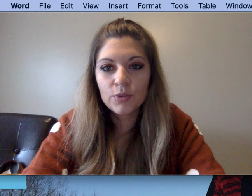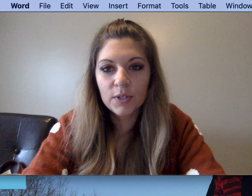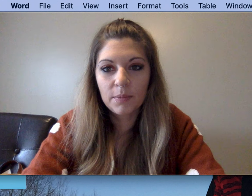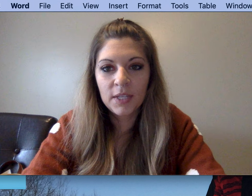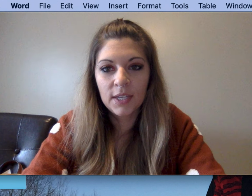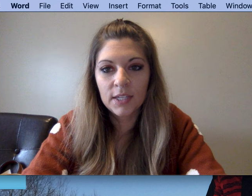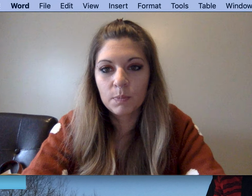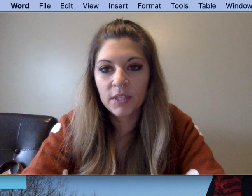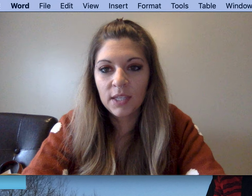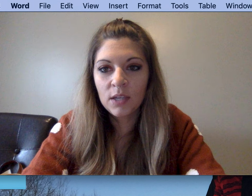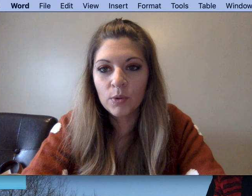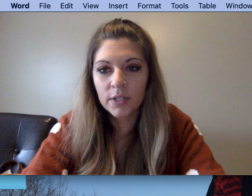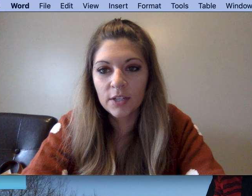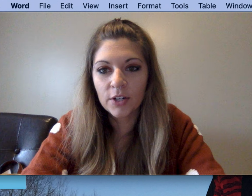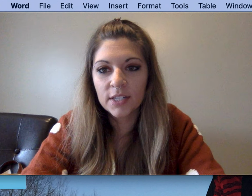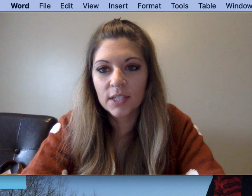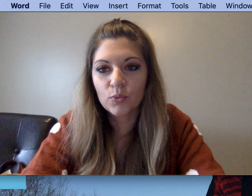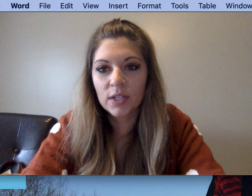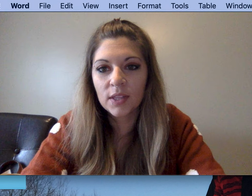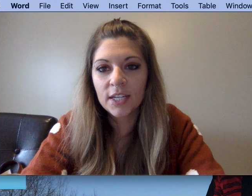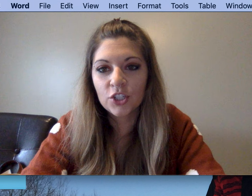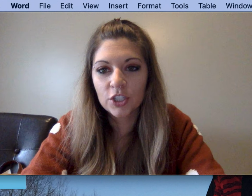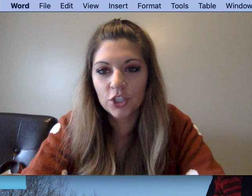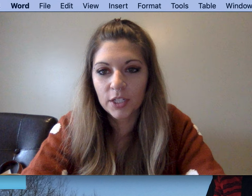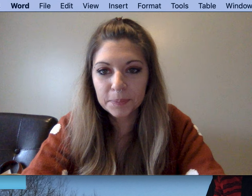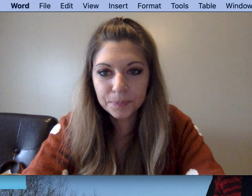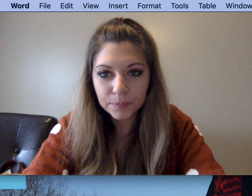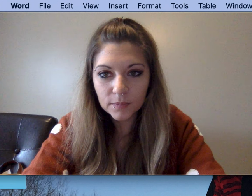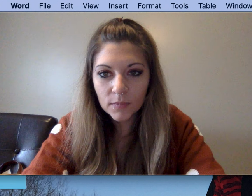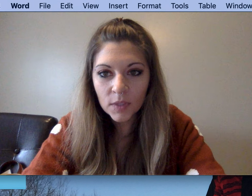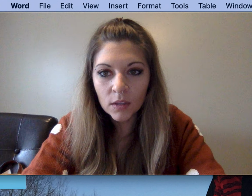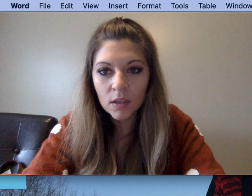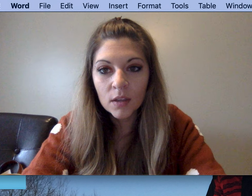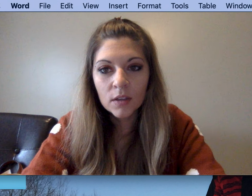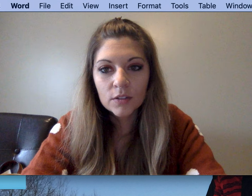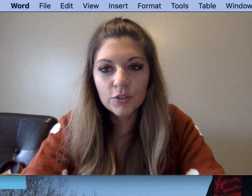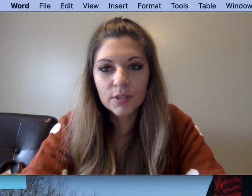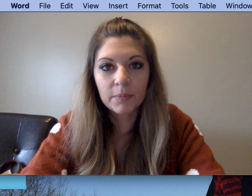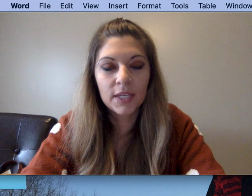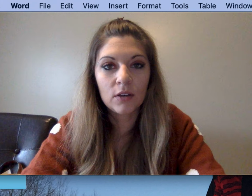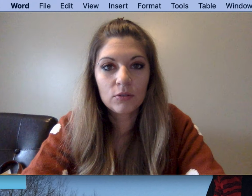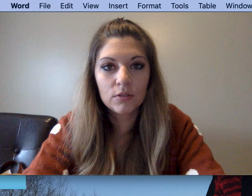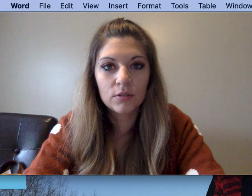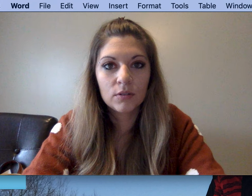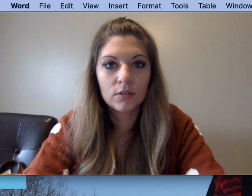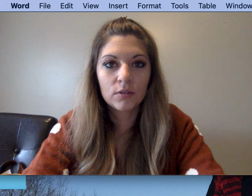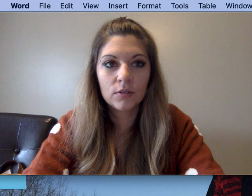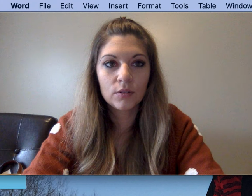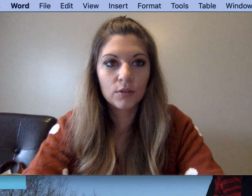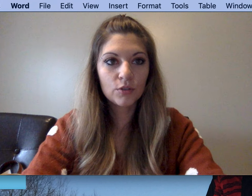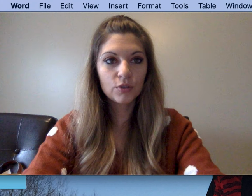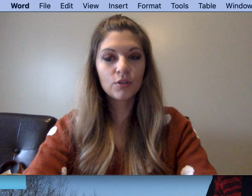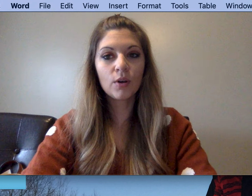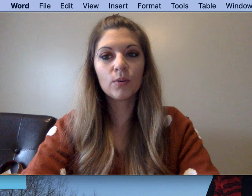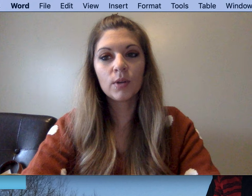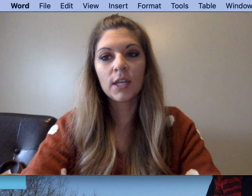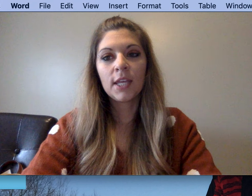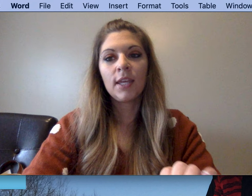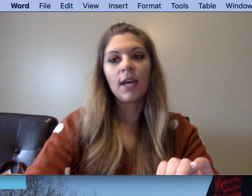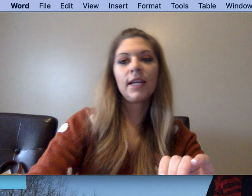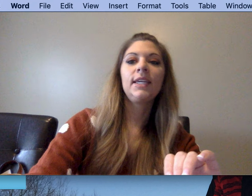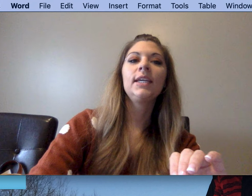This shows where something is, but the key word here is in relationship to something else.